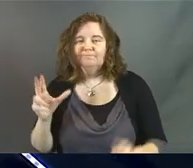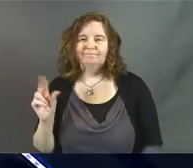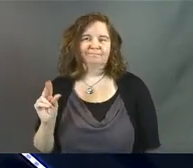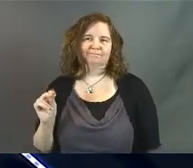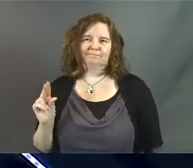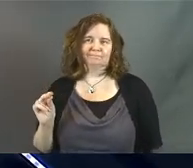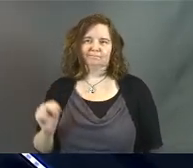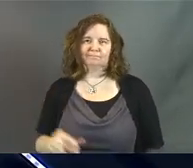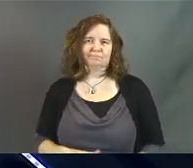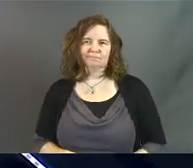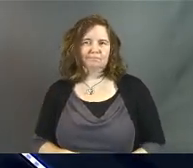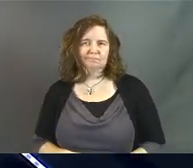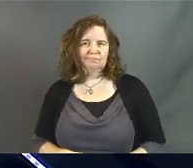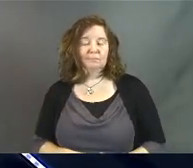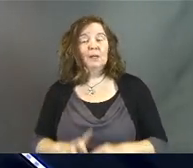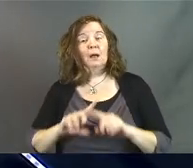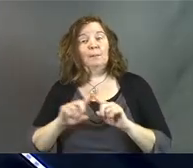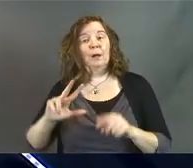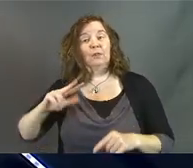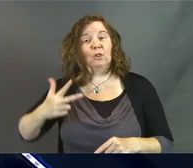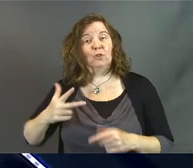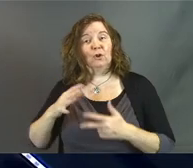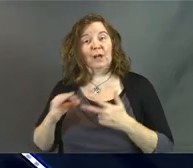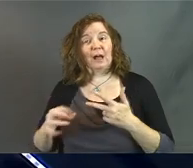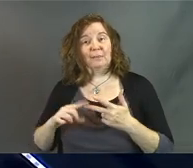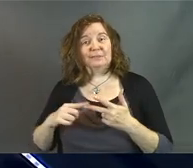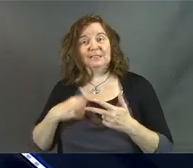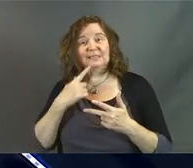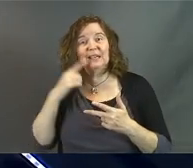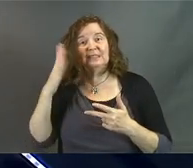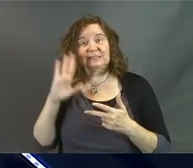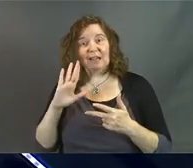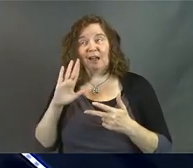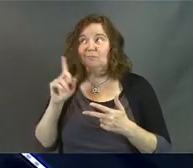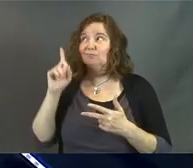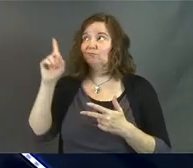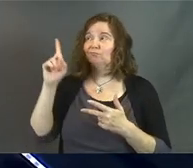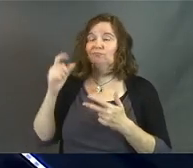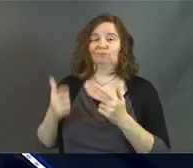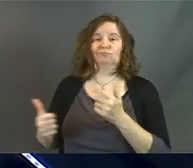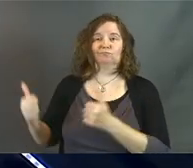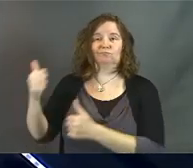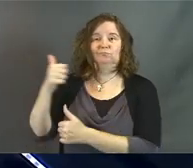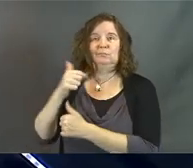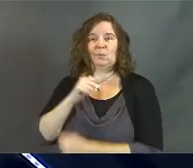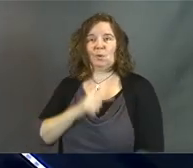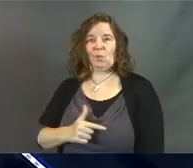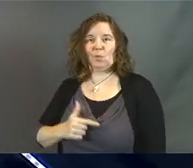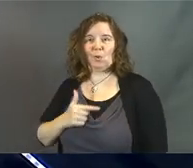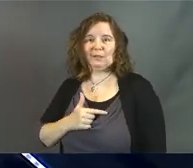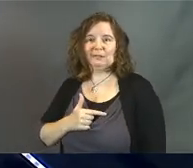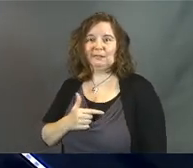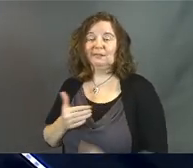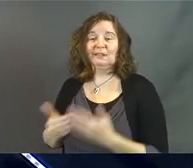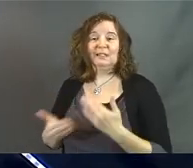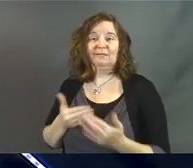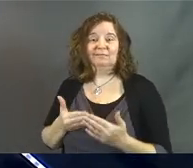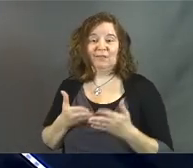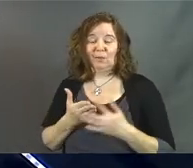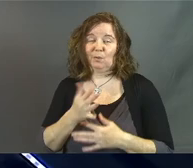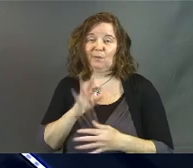No. But the third option says God gets your ultimate loyalty. Even over